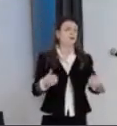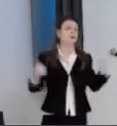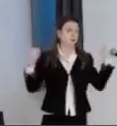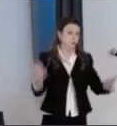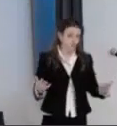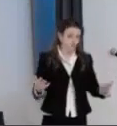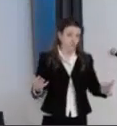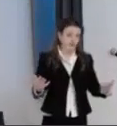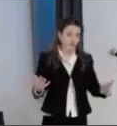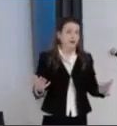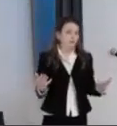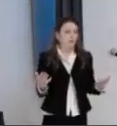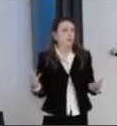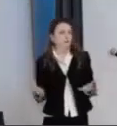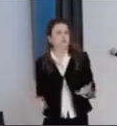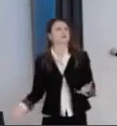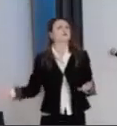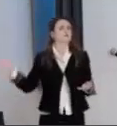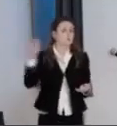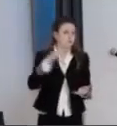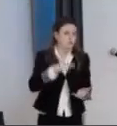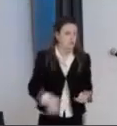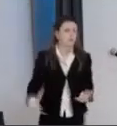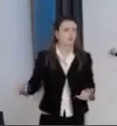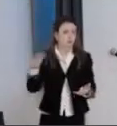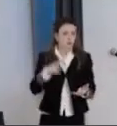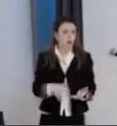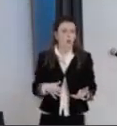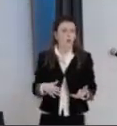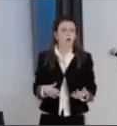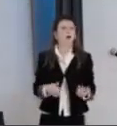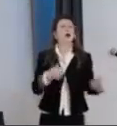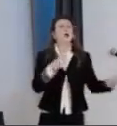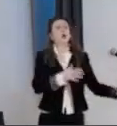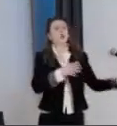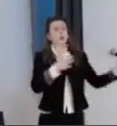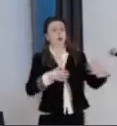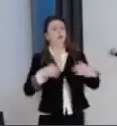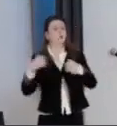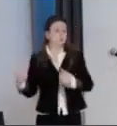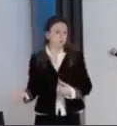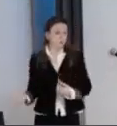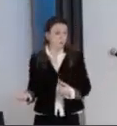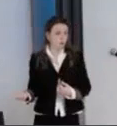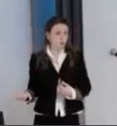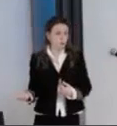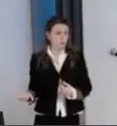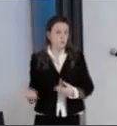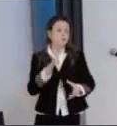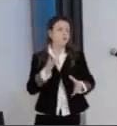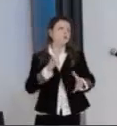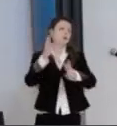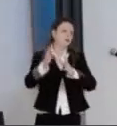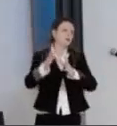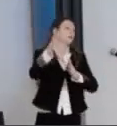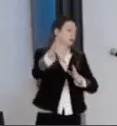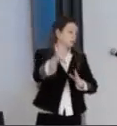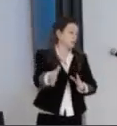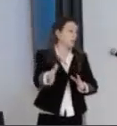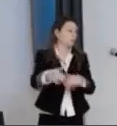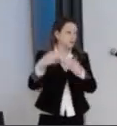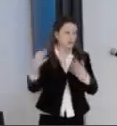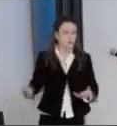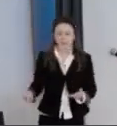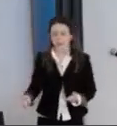we have a greater enjoyment, even though it is tinged with this sinister aura when we have this piece of knowledge. So this is one attempt